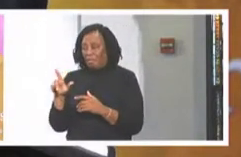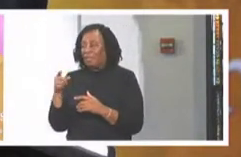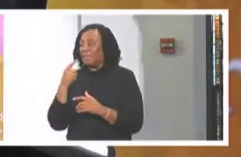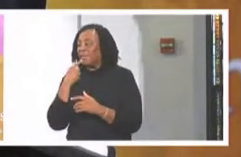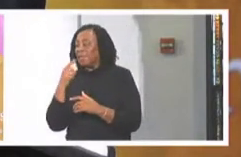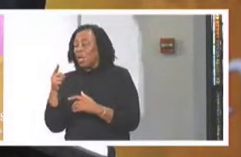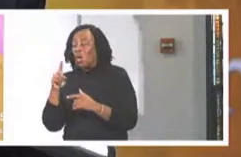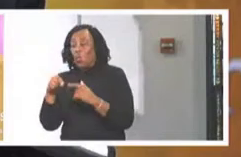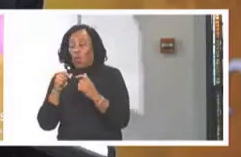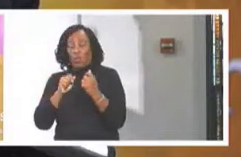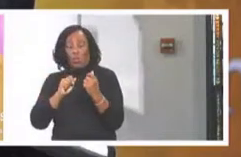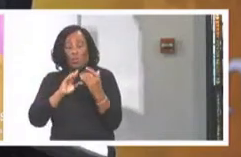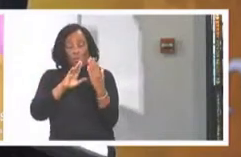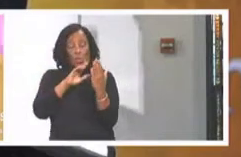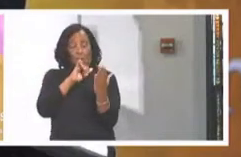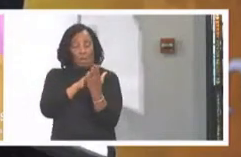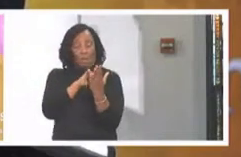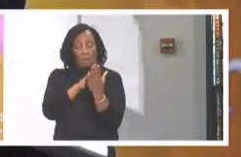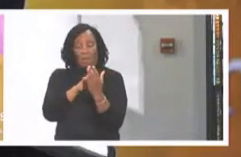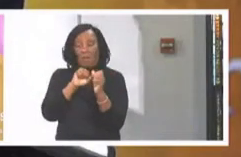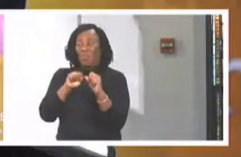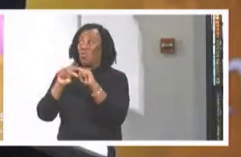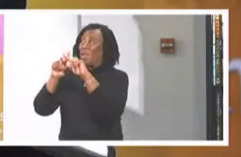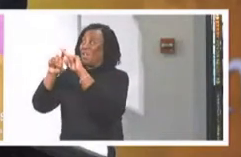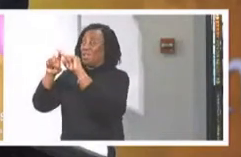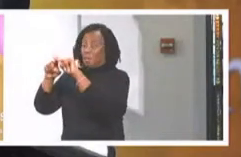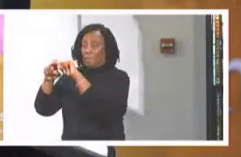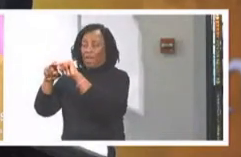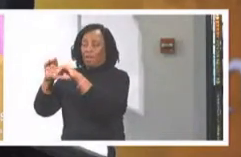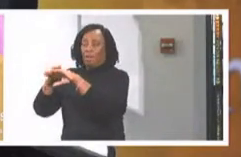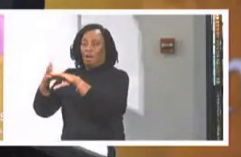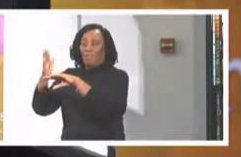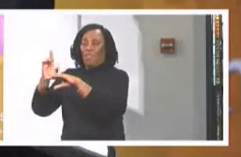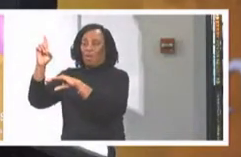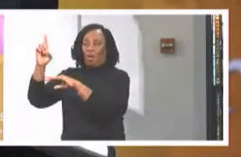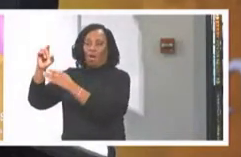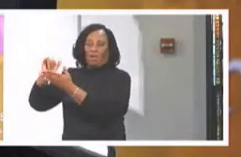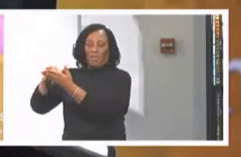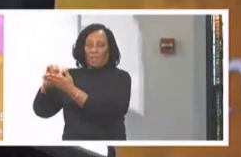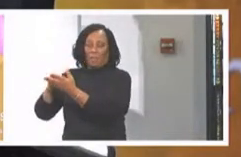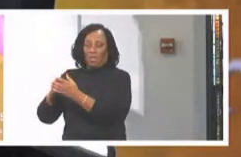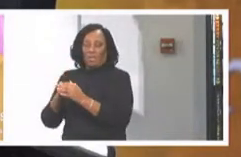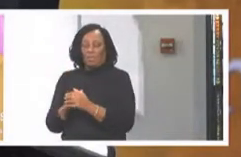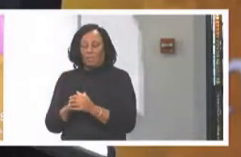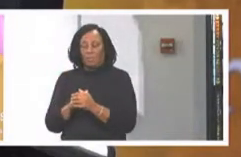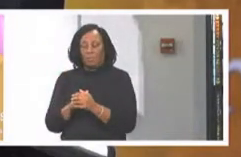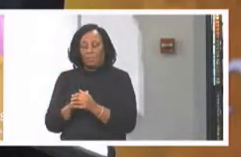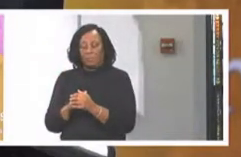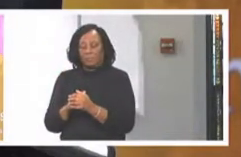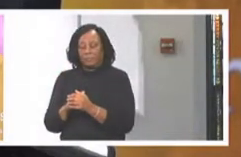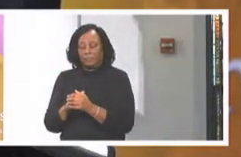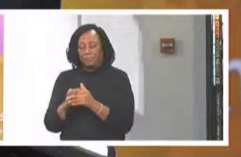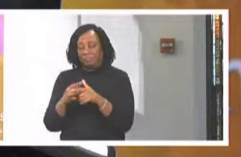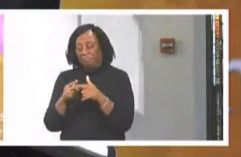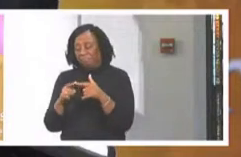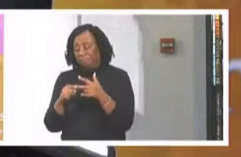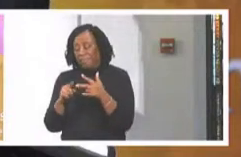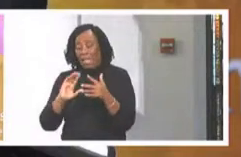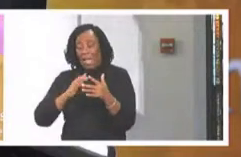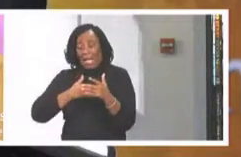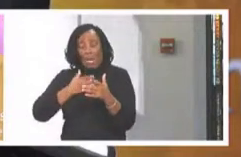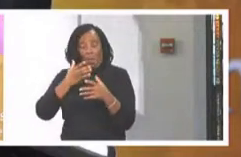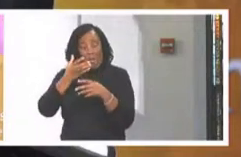impossible, you can count on the God of the impossible. Warren Wiersbe said, our faith is not